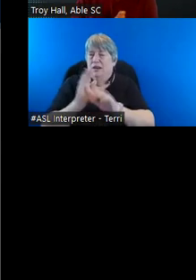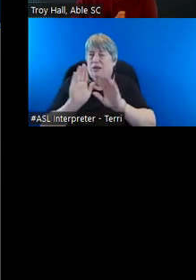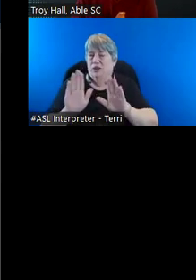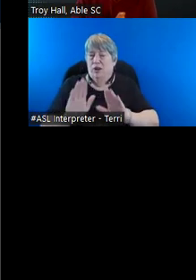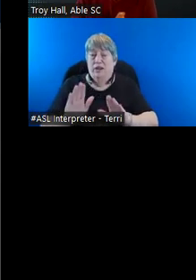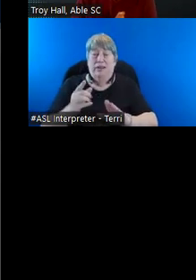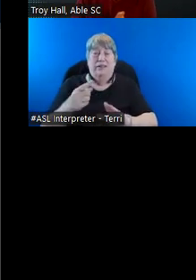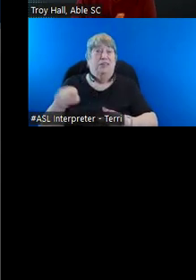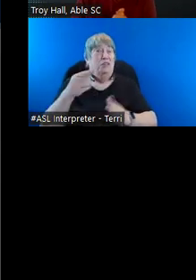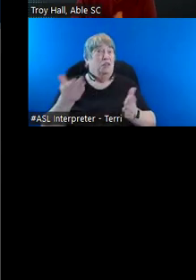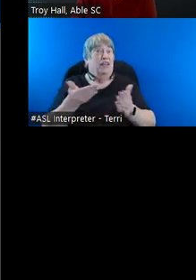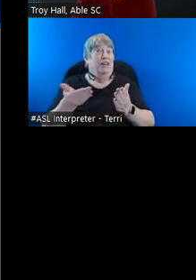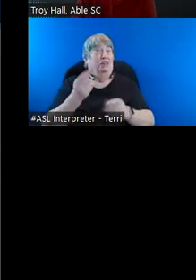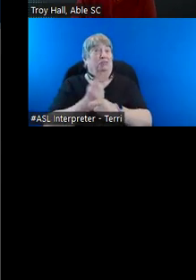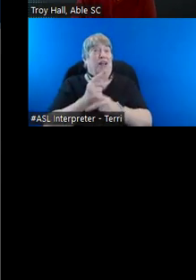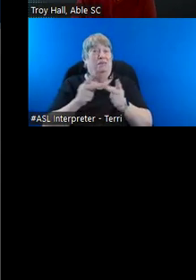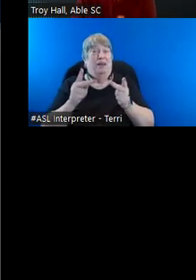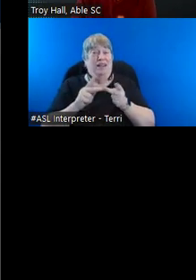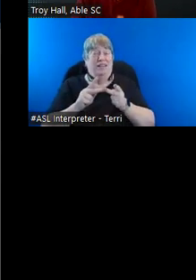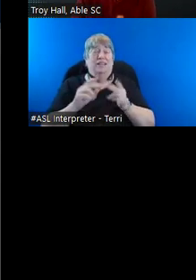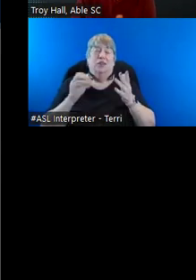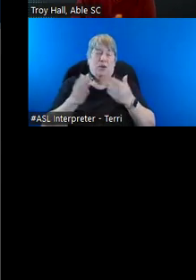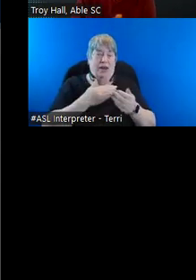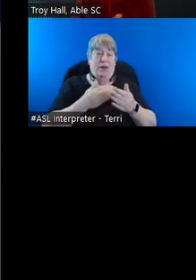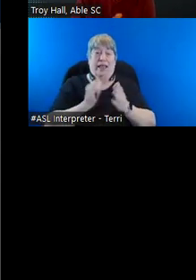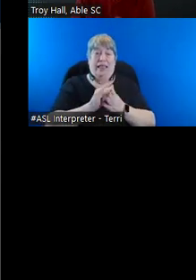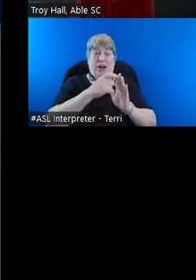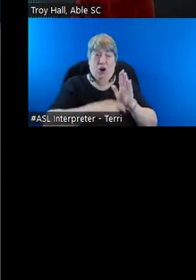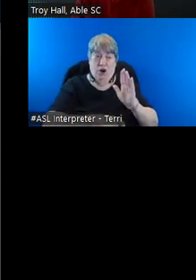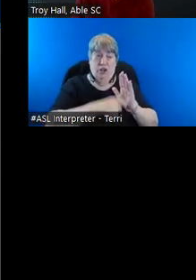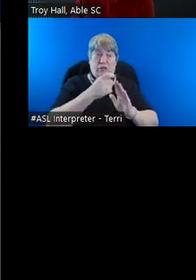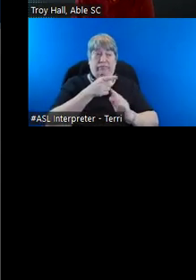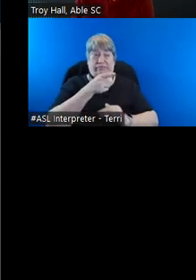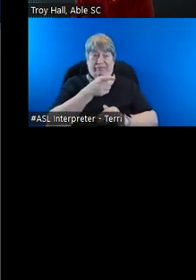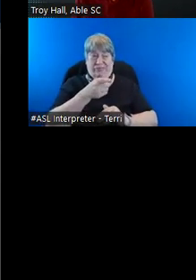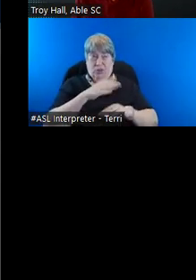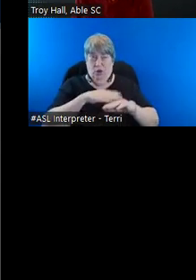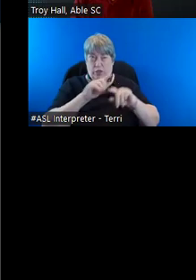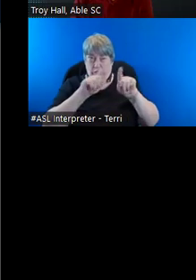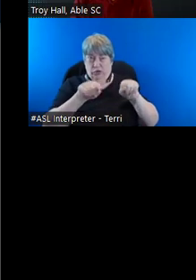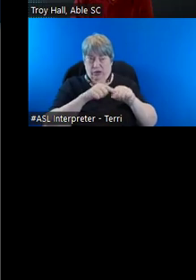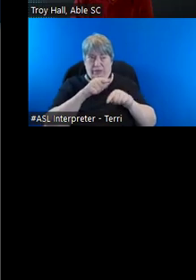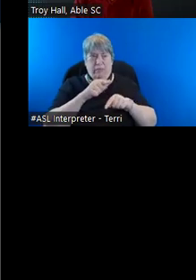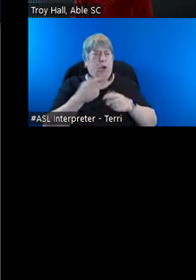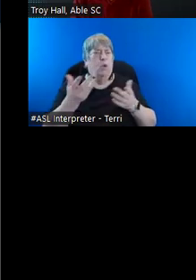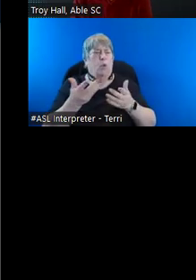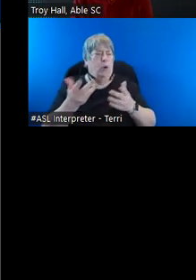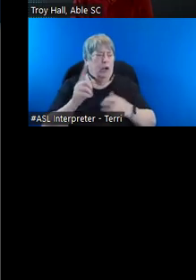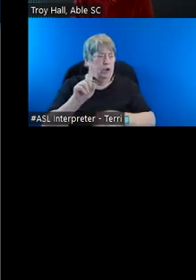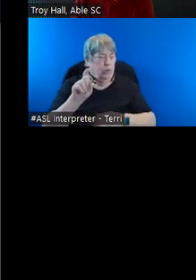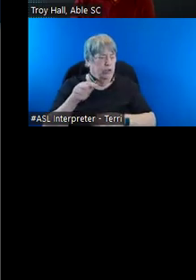place. So the article did end talking about what are some questions for transitional professionals.